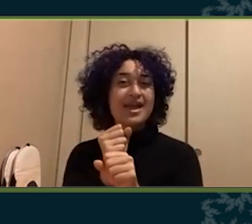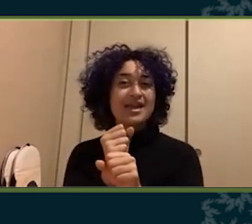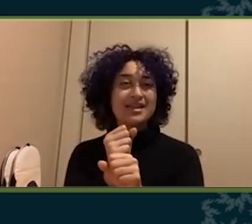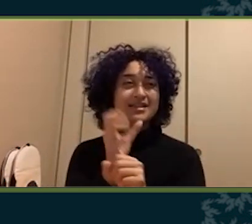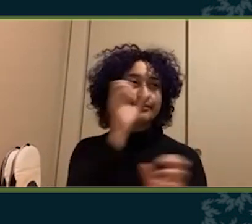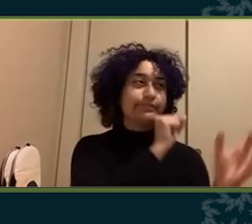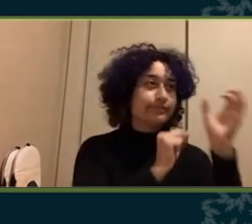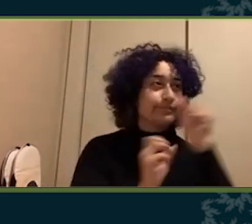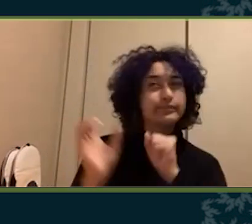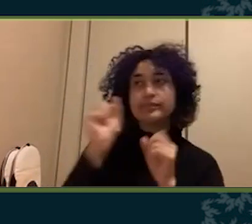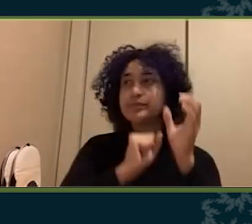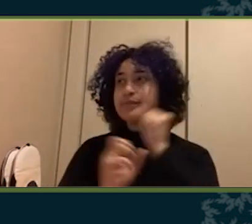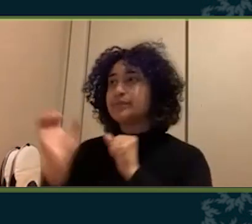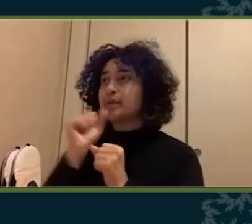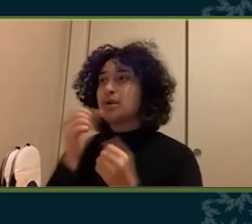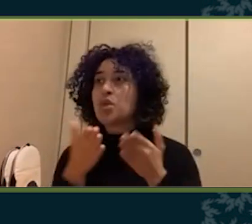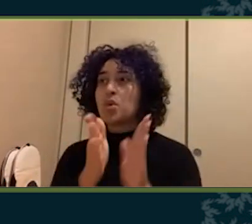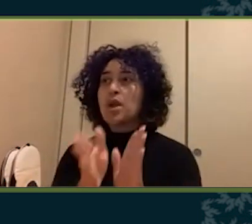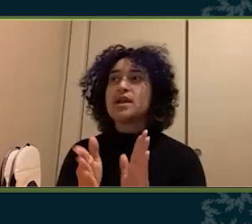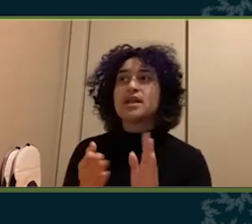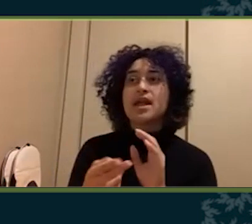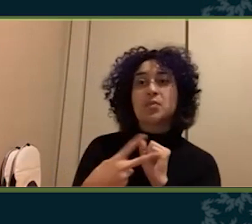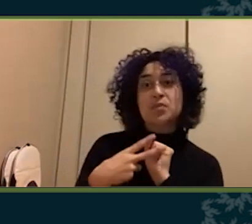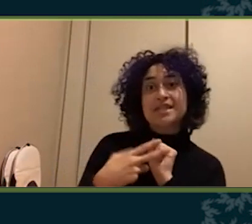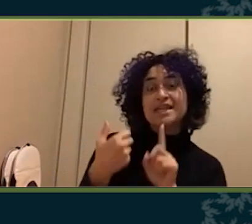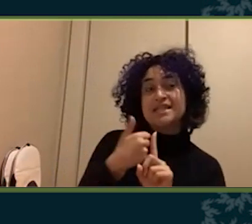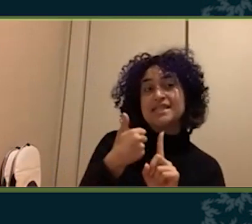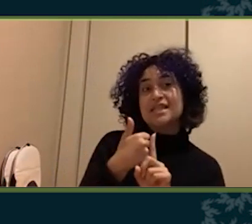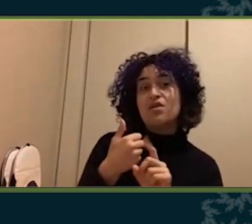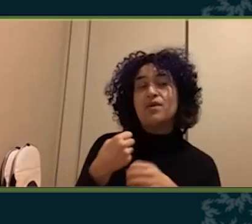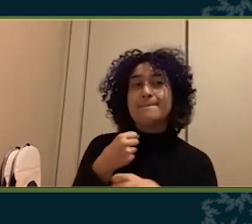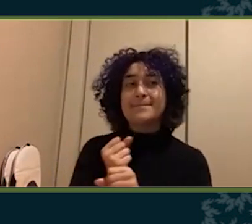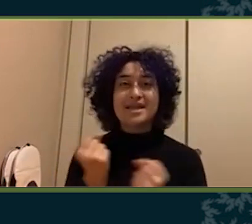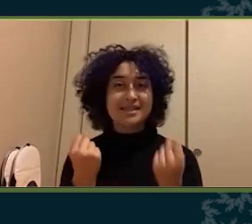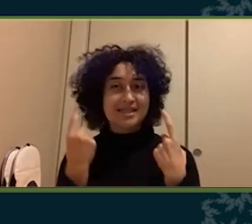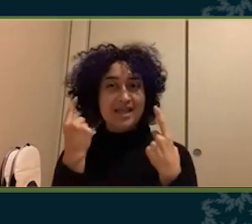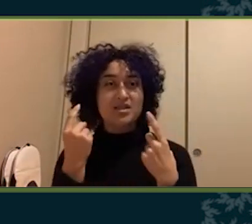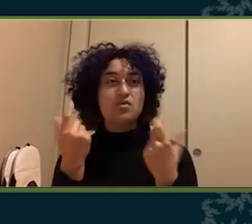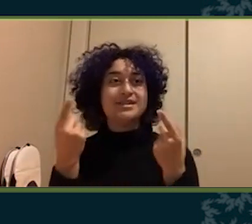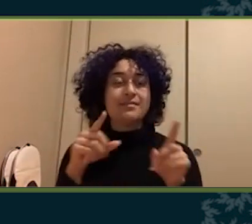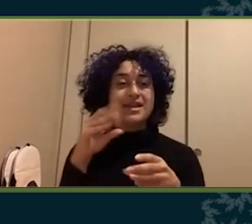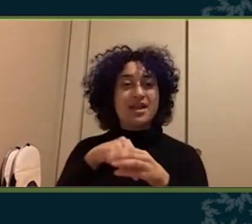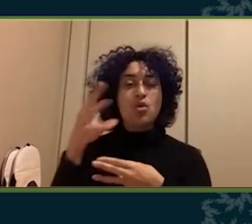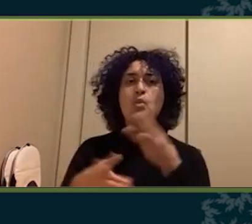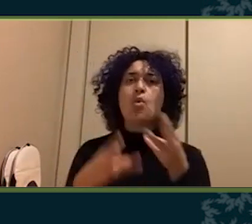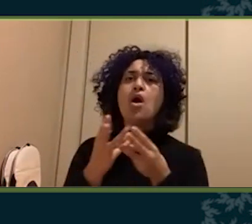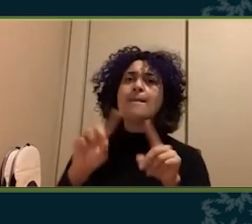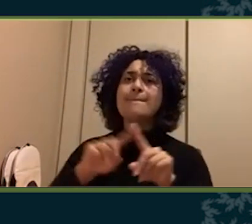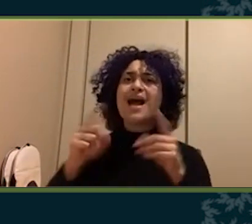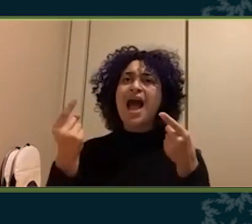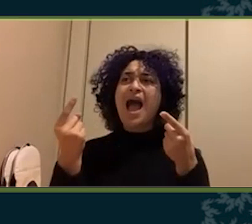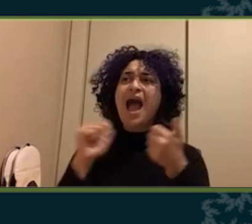assumptions just in a way to either protect itself or make sense of what's going on around you in the world. But how can we see